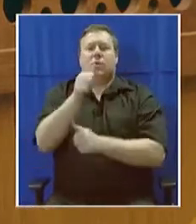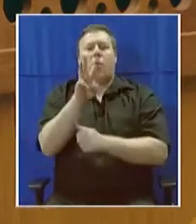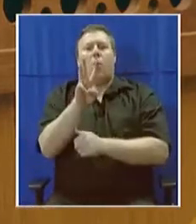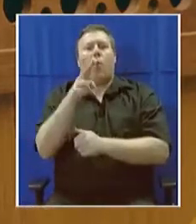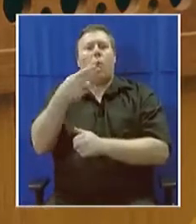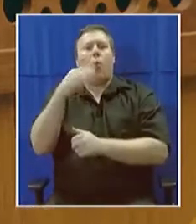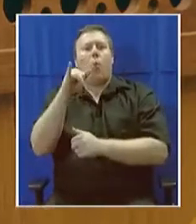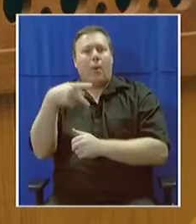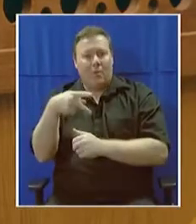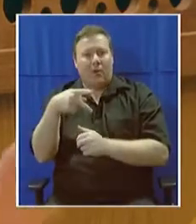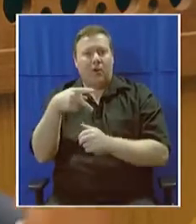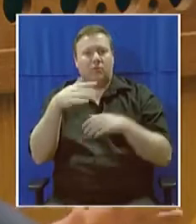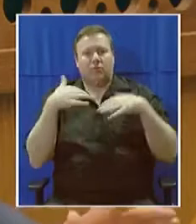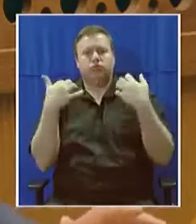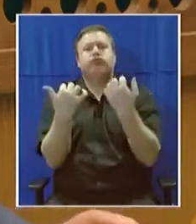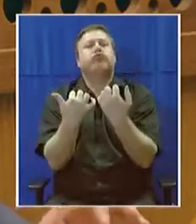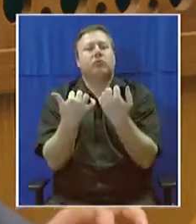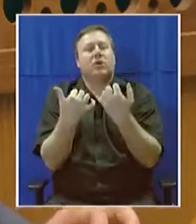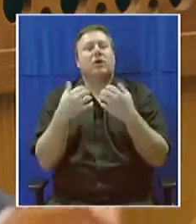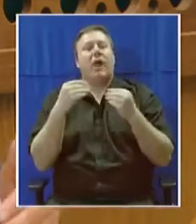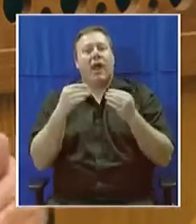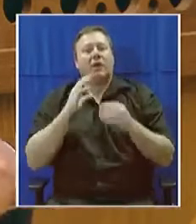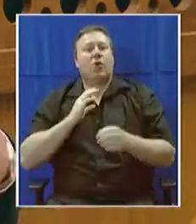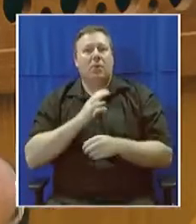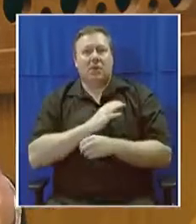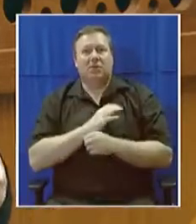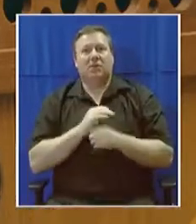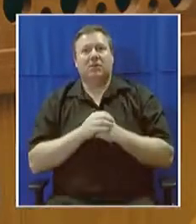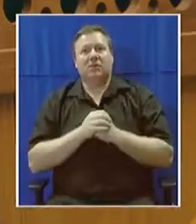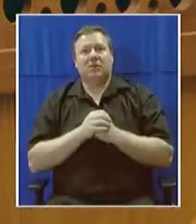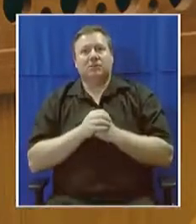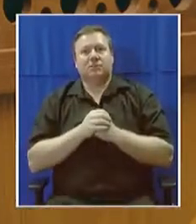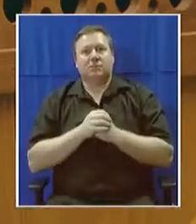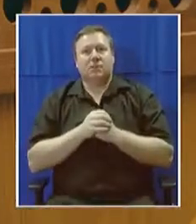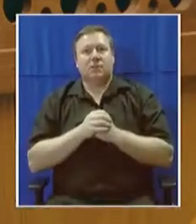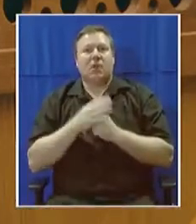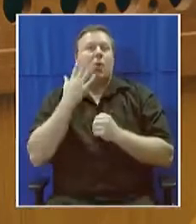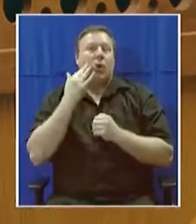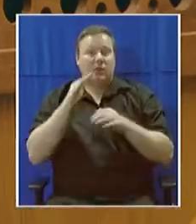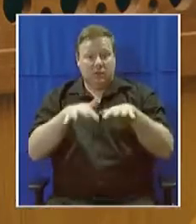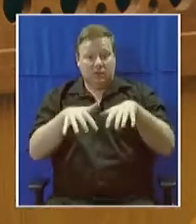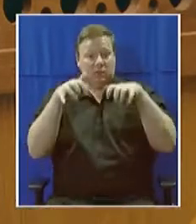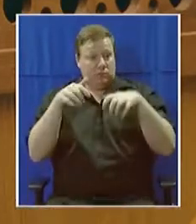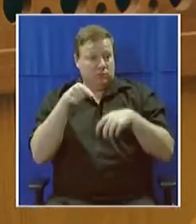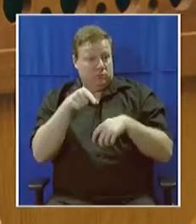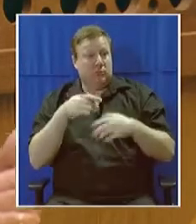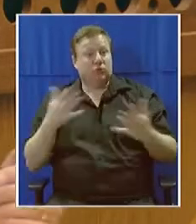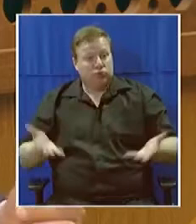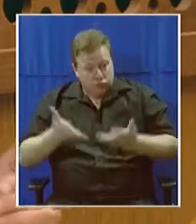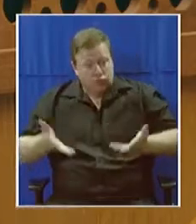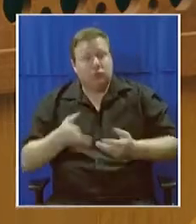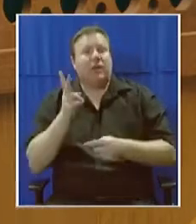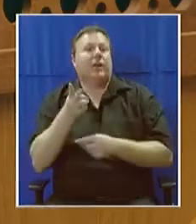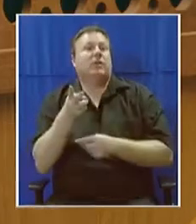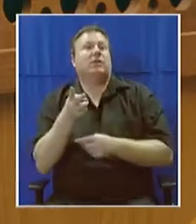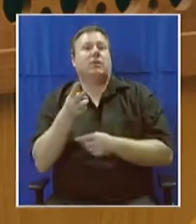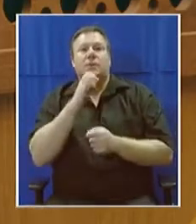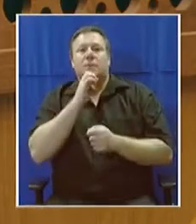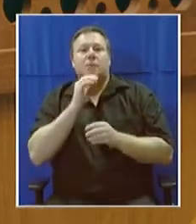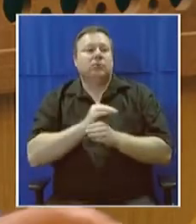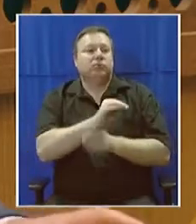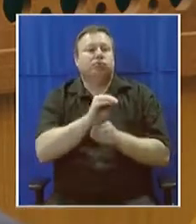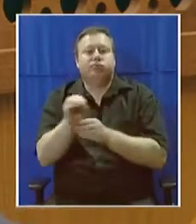it was agreed that bills that had lapsed will, when the Assembly revives them as today, they will be referred to the relevant portfolio